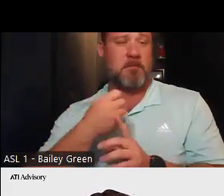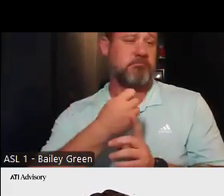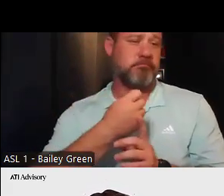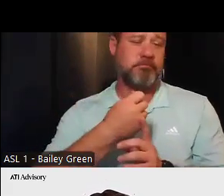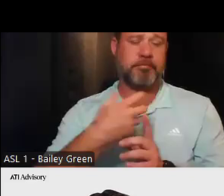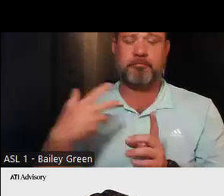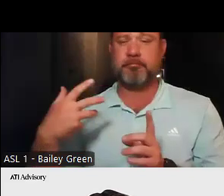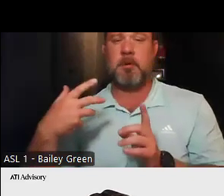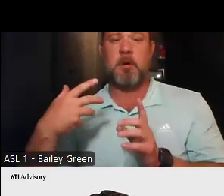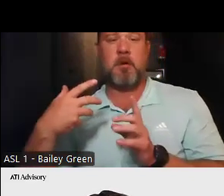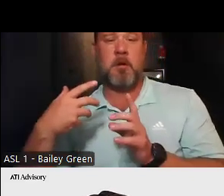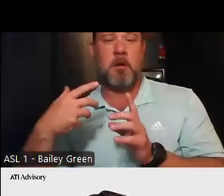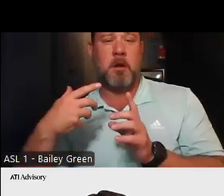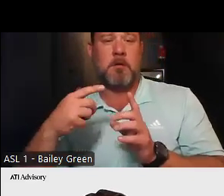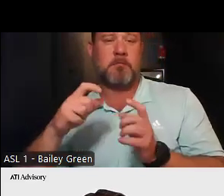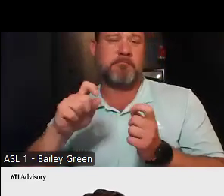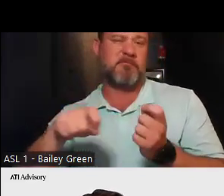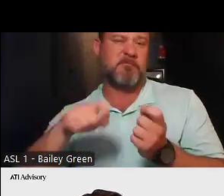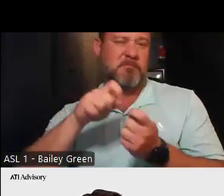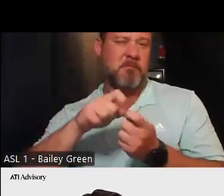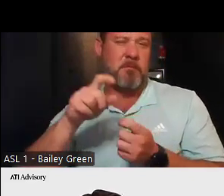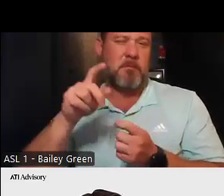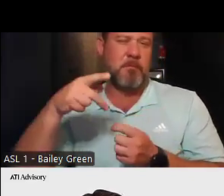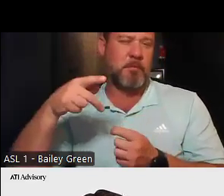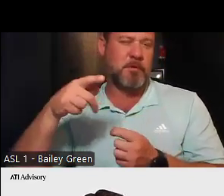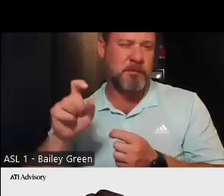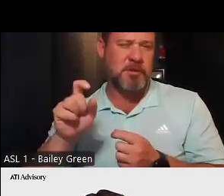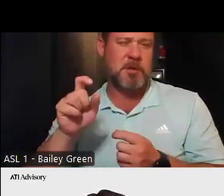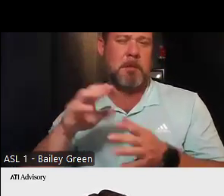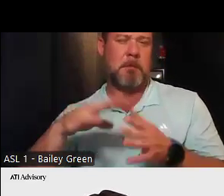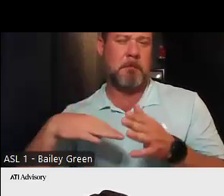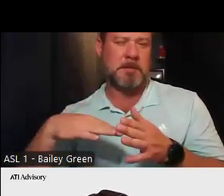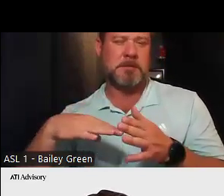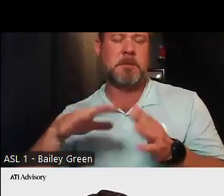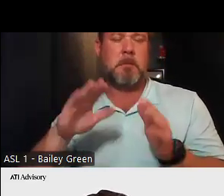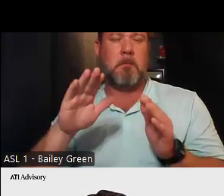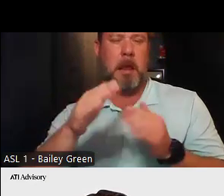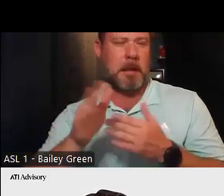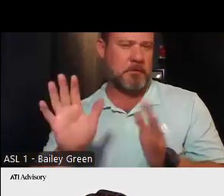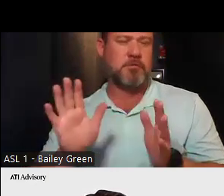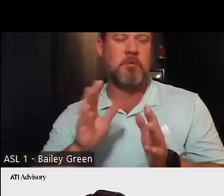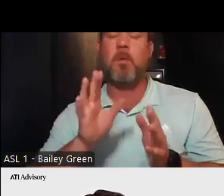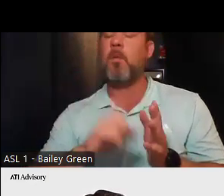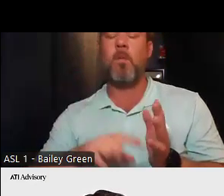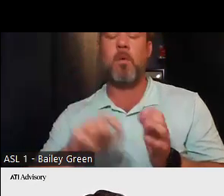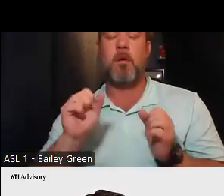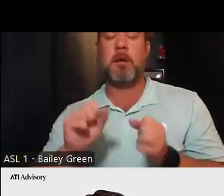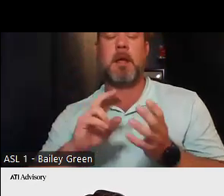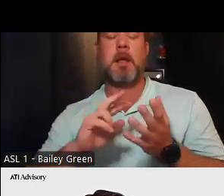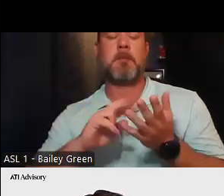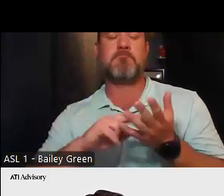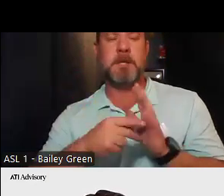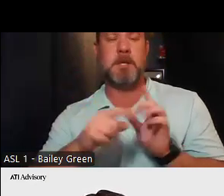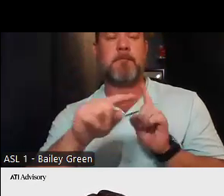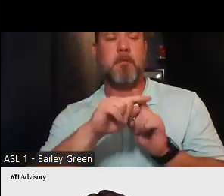expansive and prescription-based benefit package, we thought about what are the things that could really be meaningful to